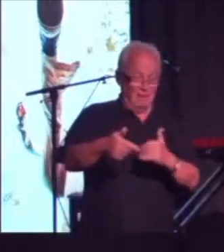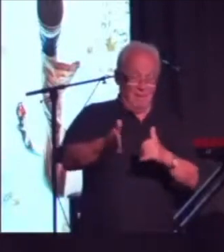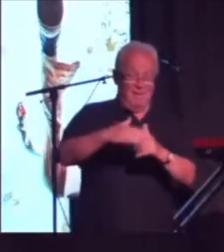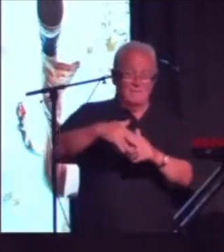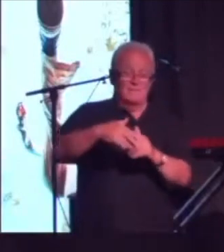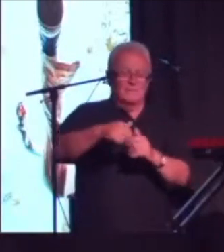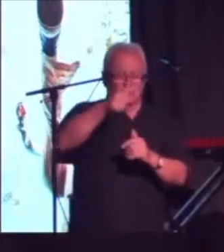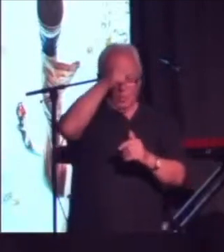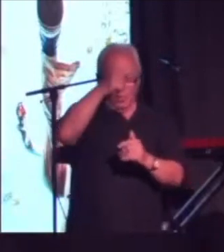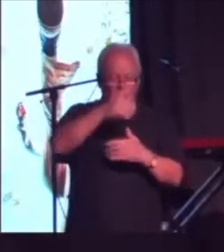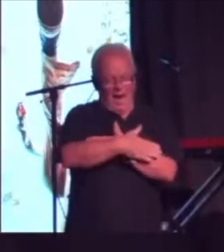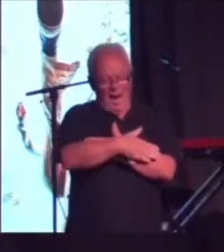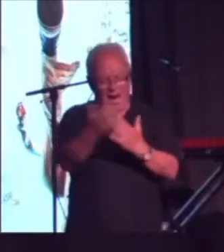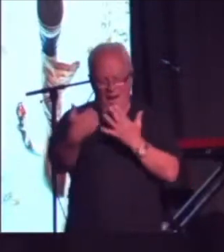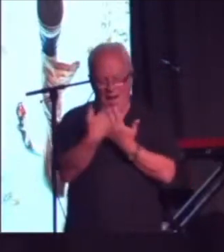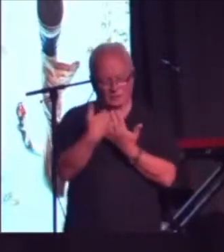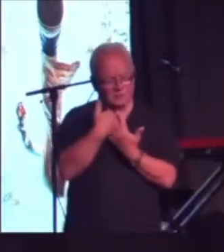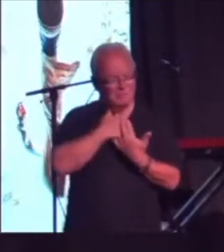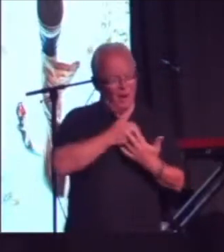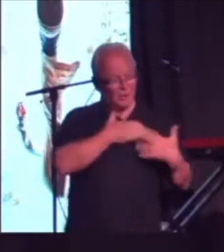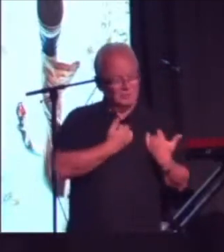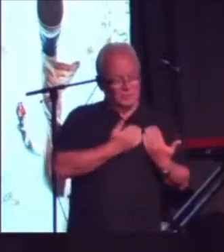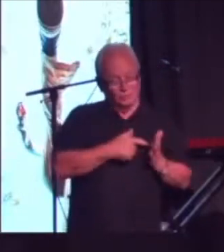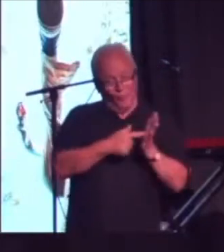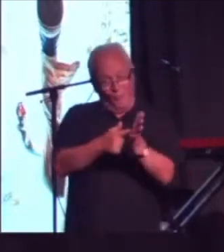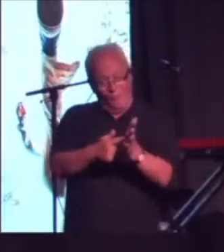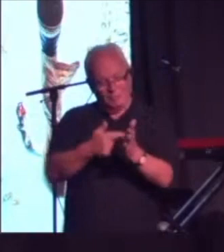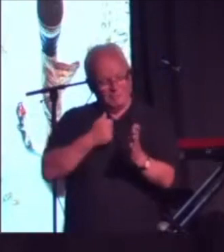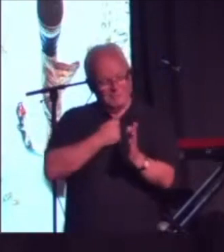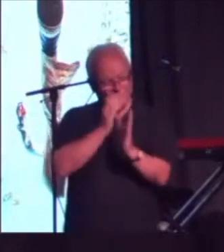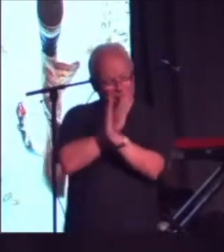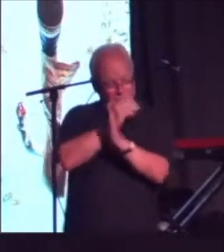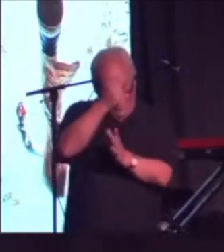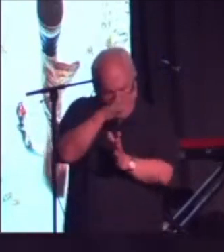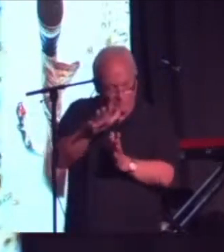anybody. Access to my heart, access to my emotions, access to my secrets.